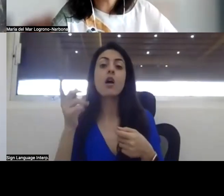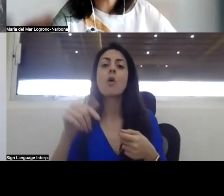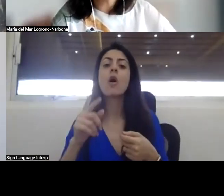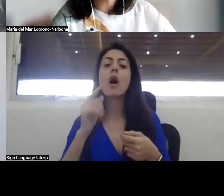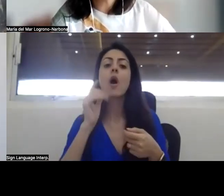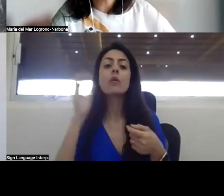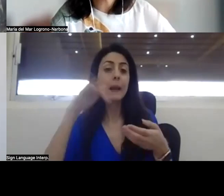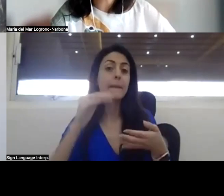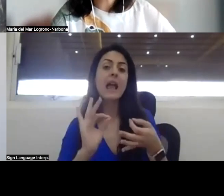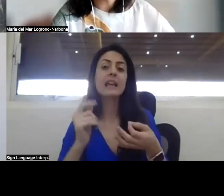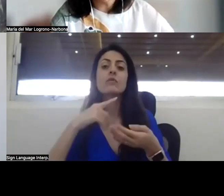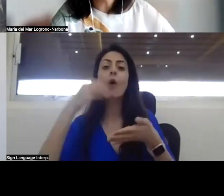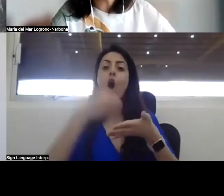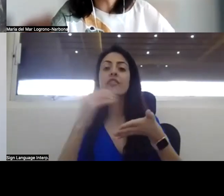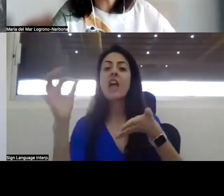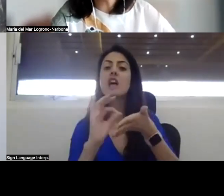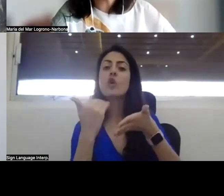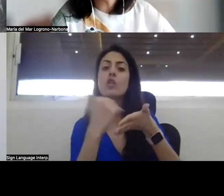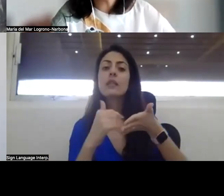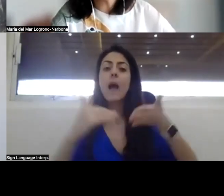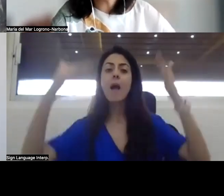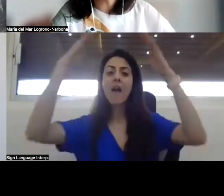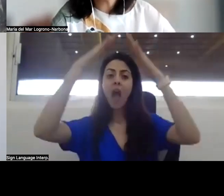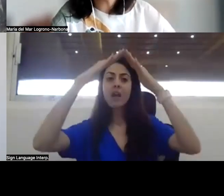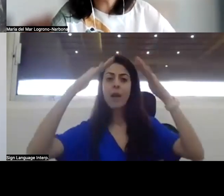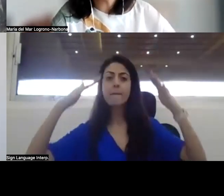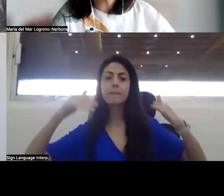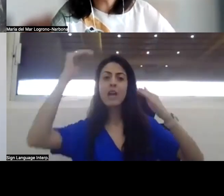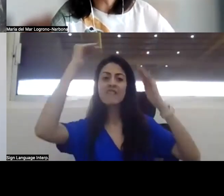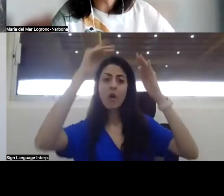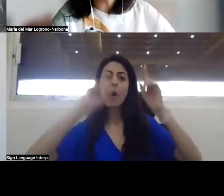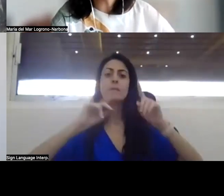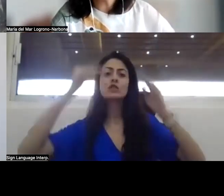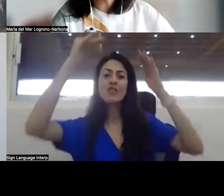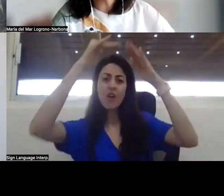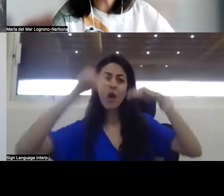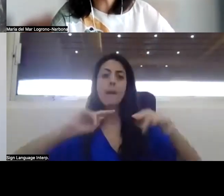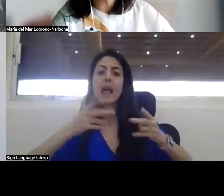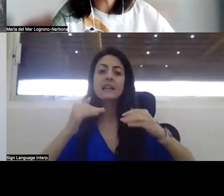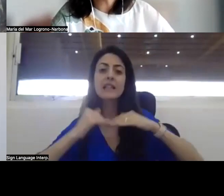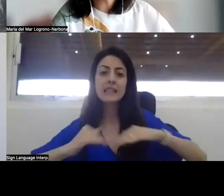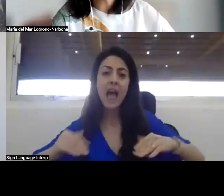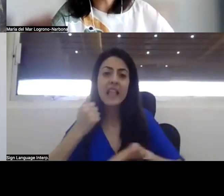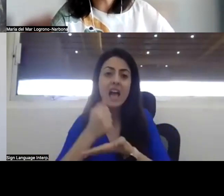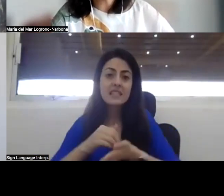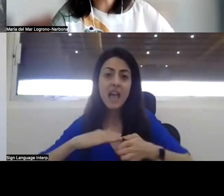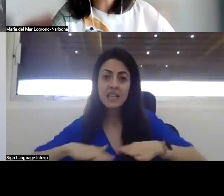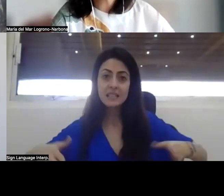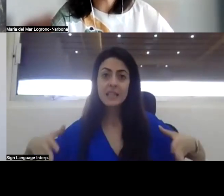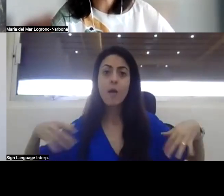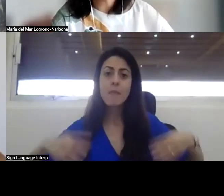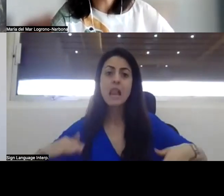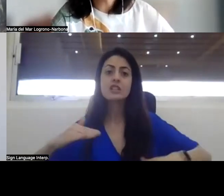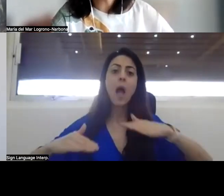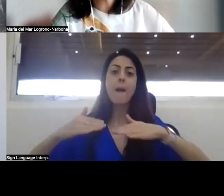of the international community or political agendas of the political elite. So it's very much about giving voice to